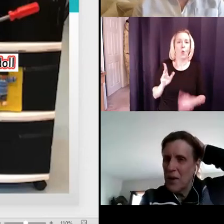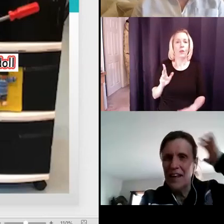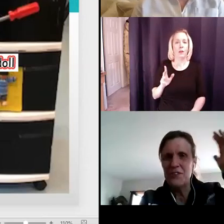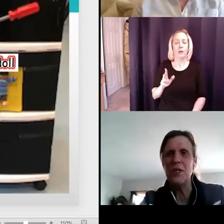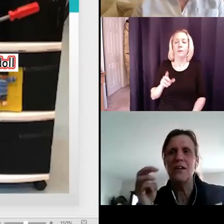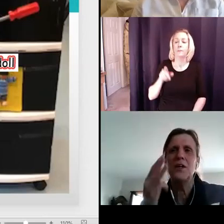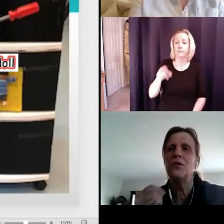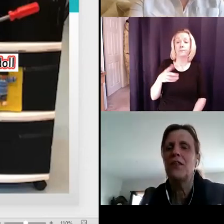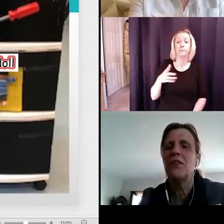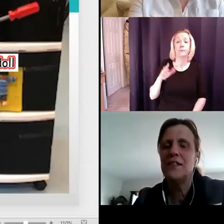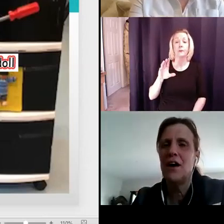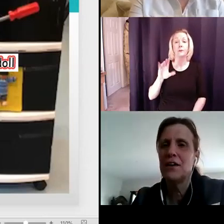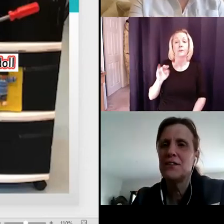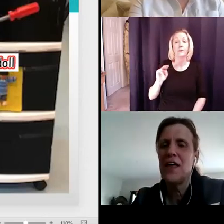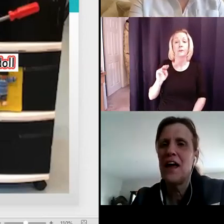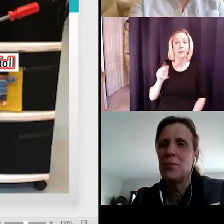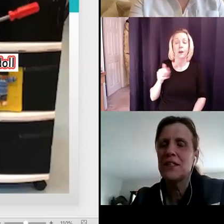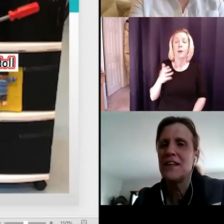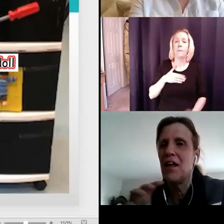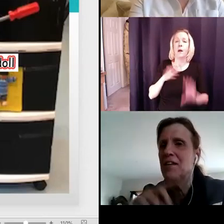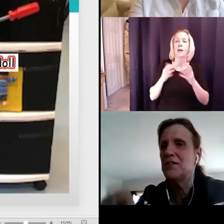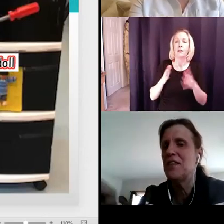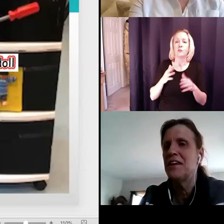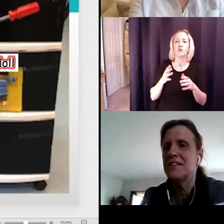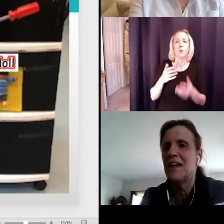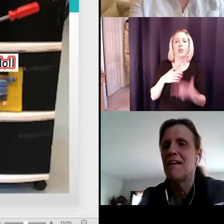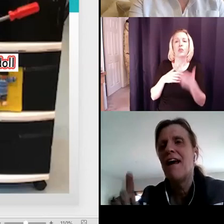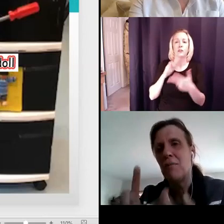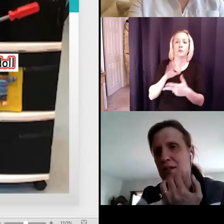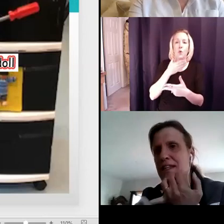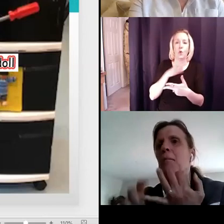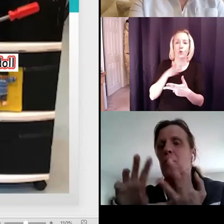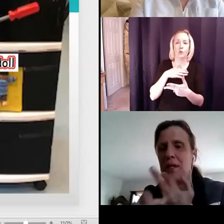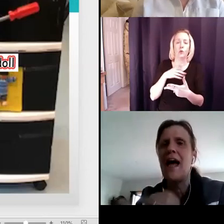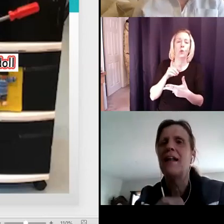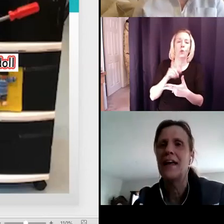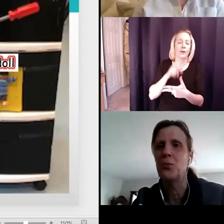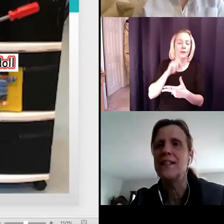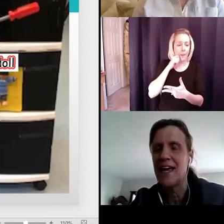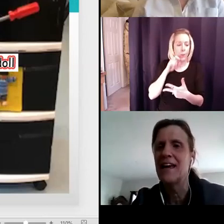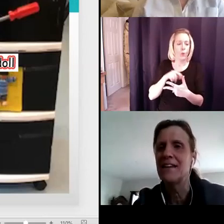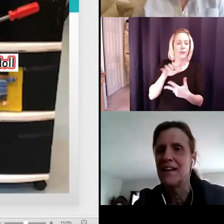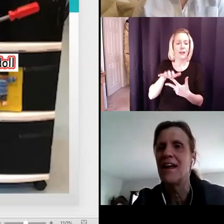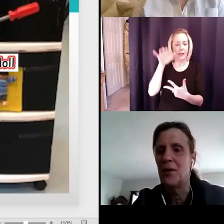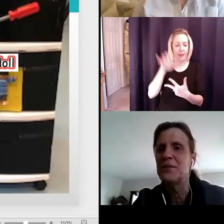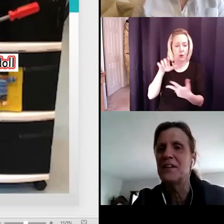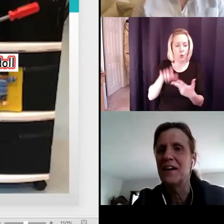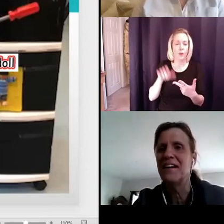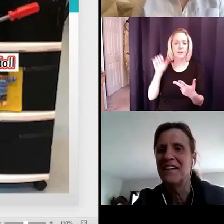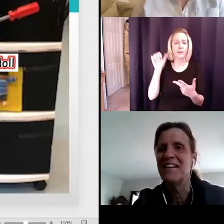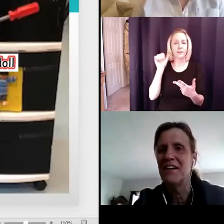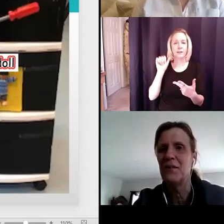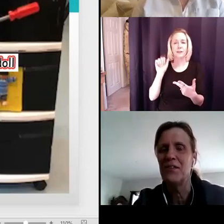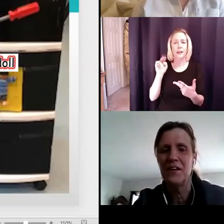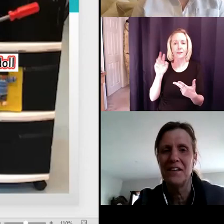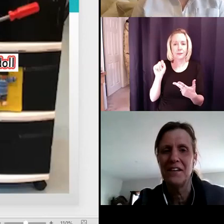know in my classroom we do like 3 songs, so that helps because they all have different things. Like one's apple, one's alligator, one's ant, and that helps. Yeah,